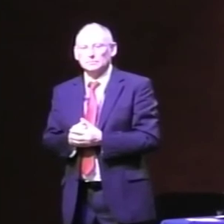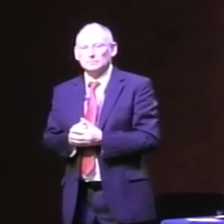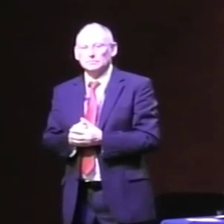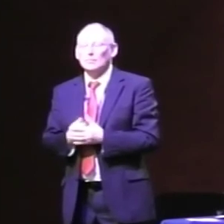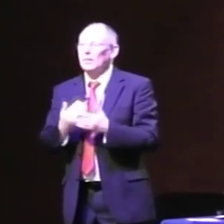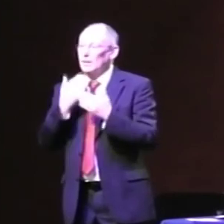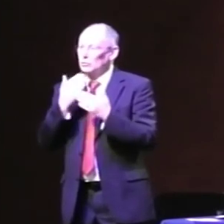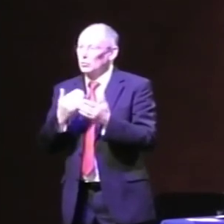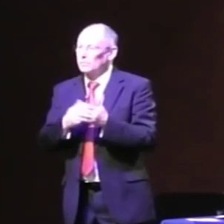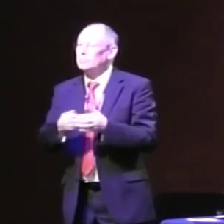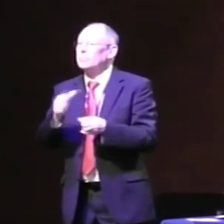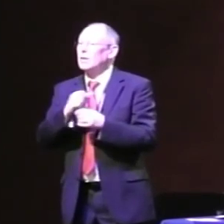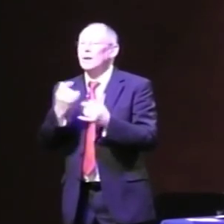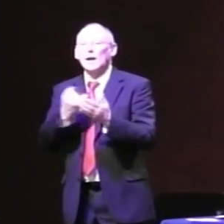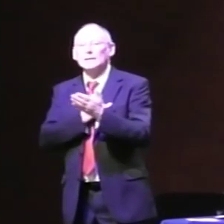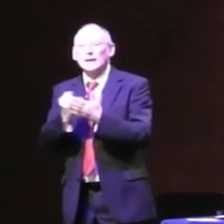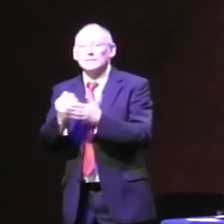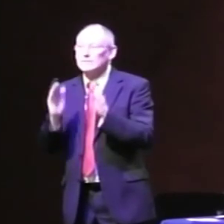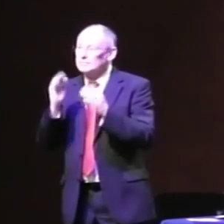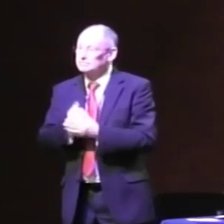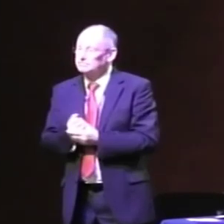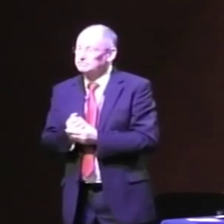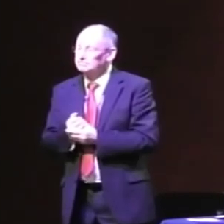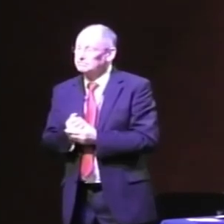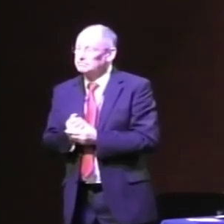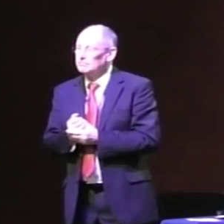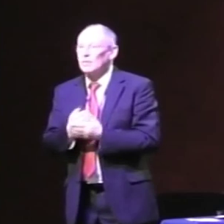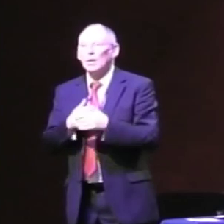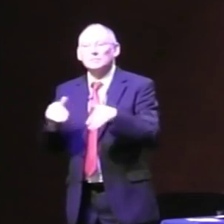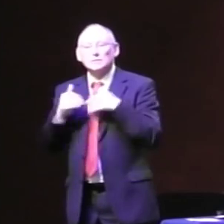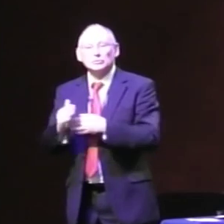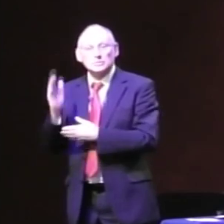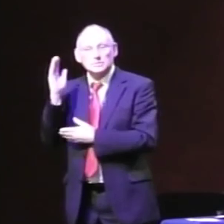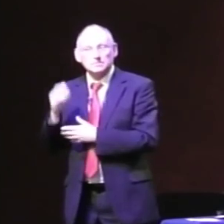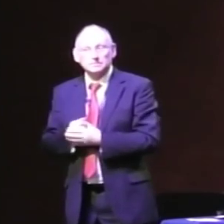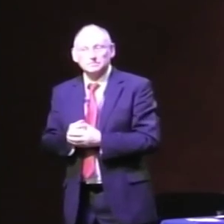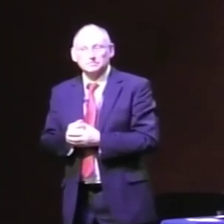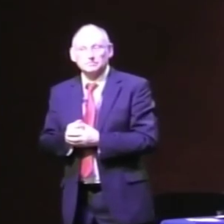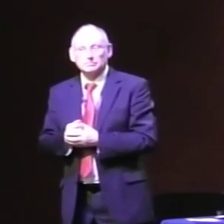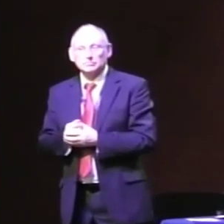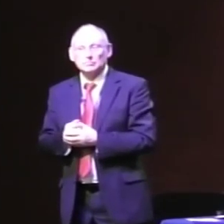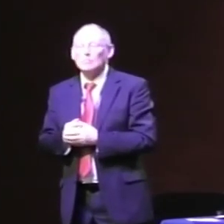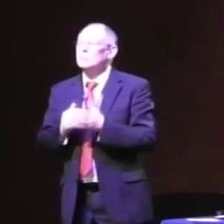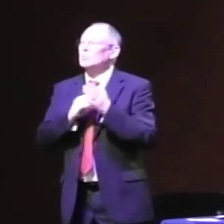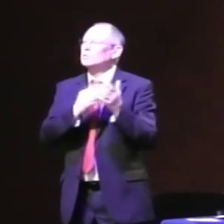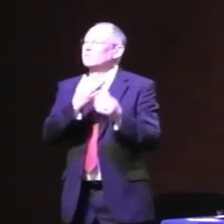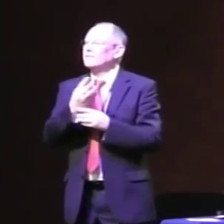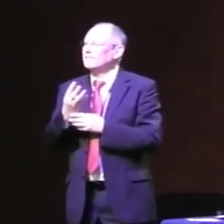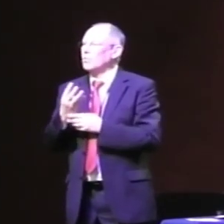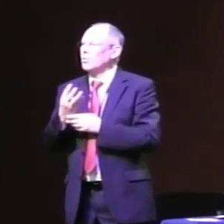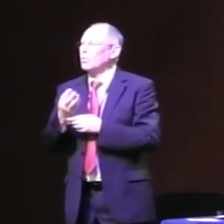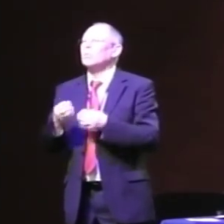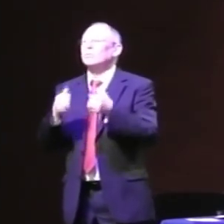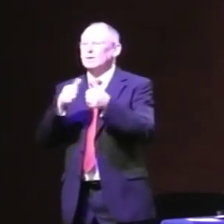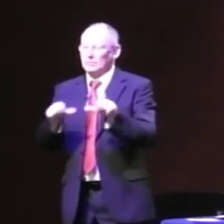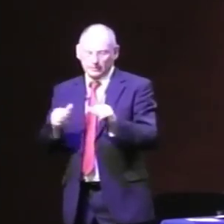Thank you. Any against? Any abstentions? Motion 54 is